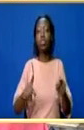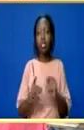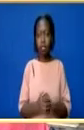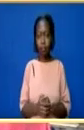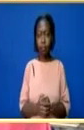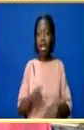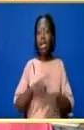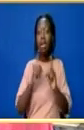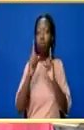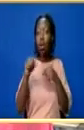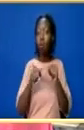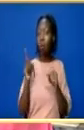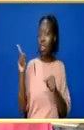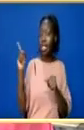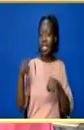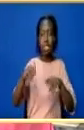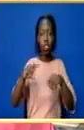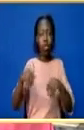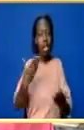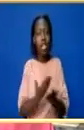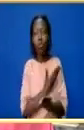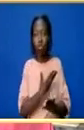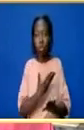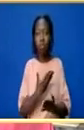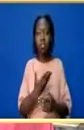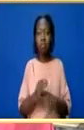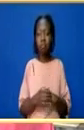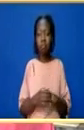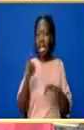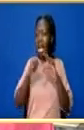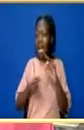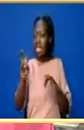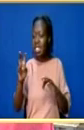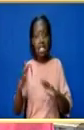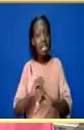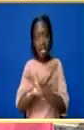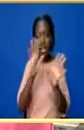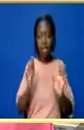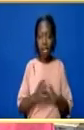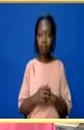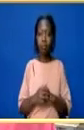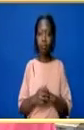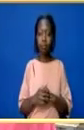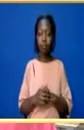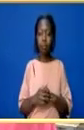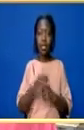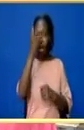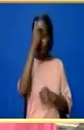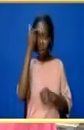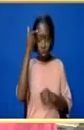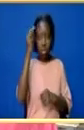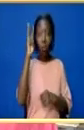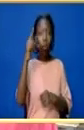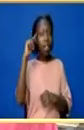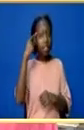And when you talk about this kind of soil erosion, you don't notice it very easily. Mm. It is not noticeable. Okay. Because you will just